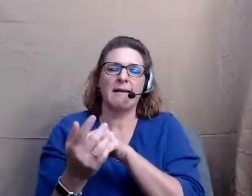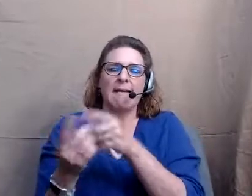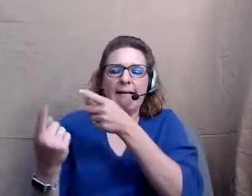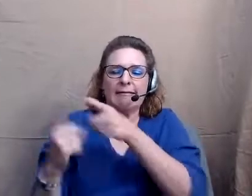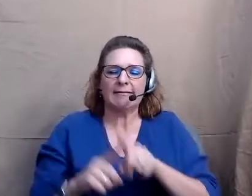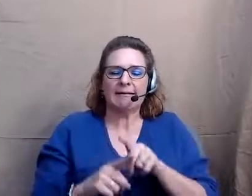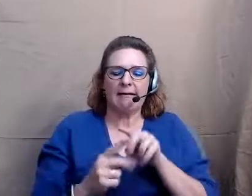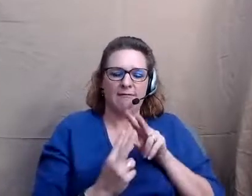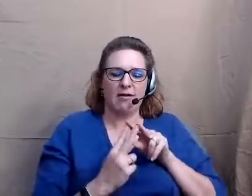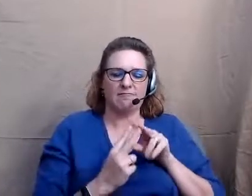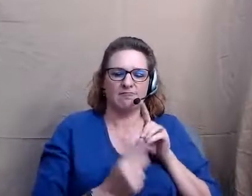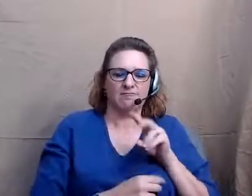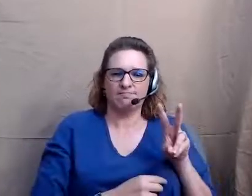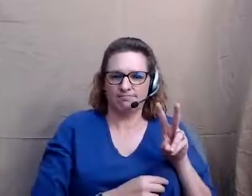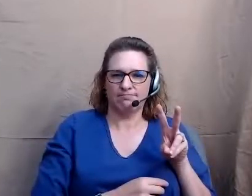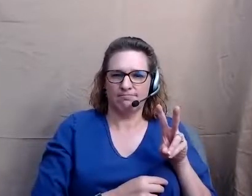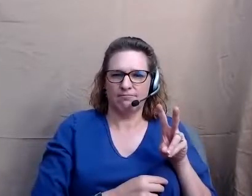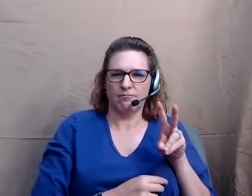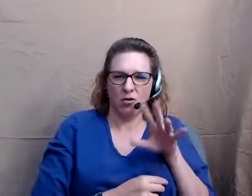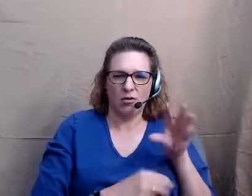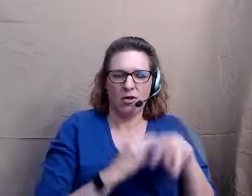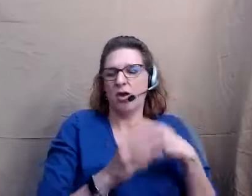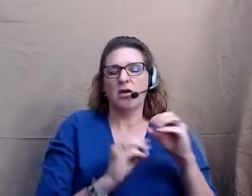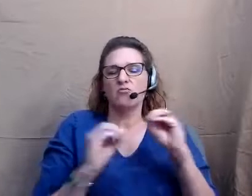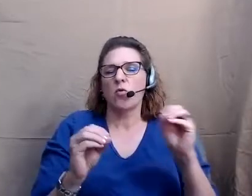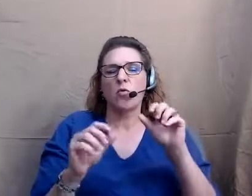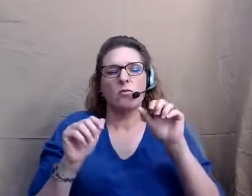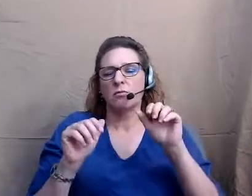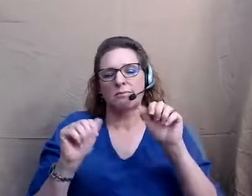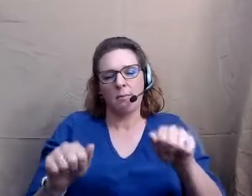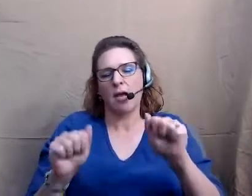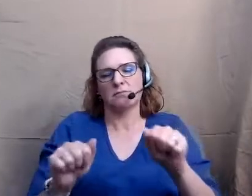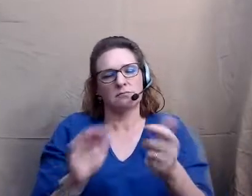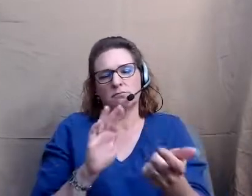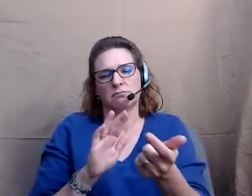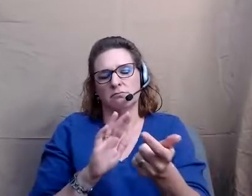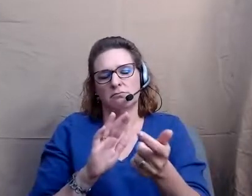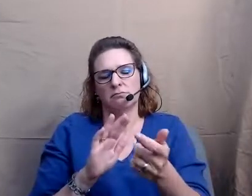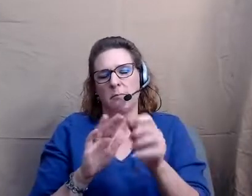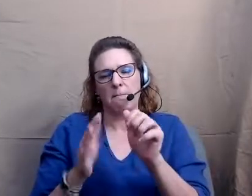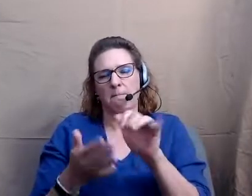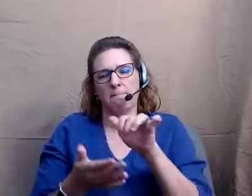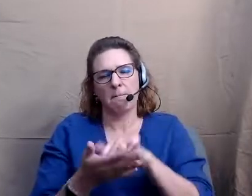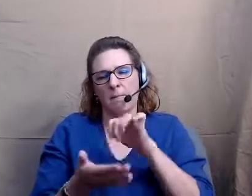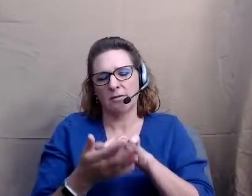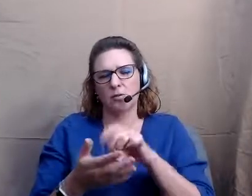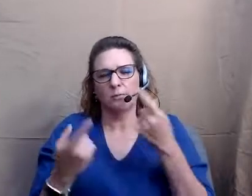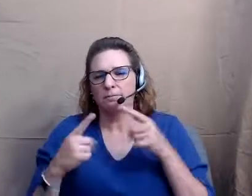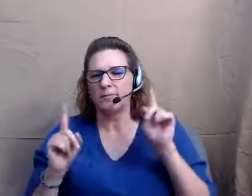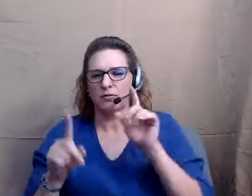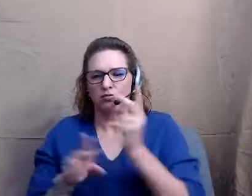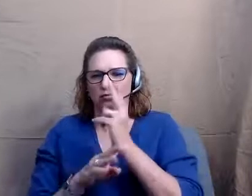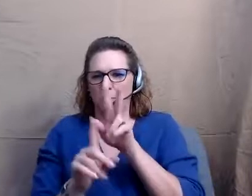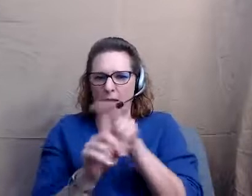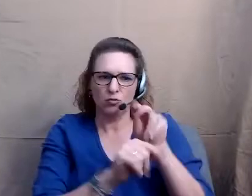year. There's no world in which we're going to do 800,000 restorative processes and think that we're going to be successful in any way or maintain any